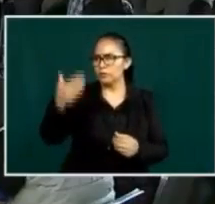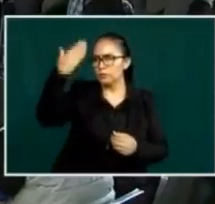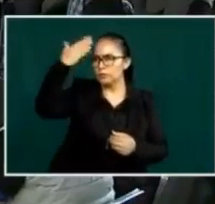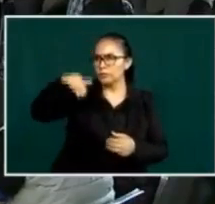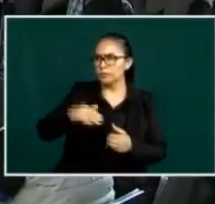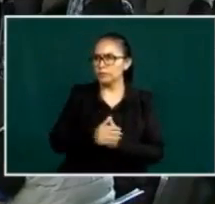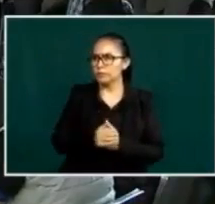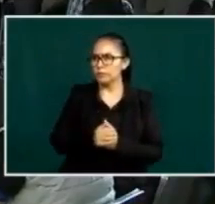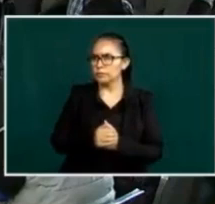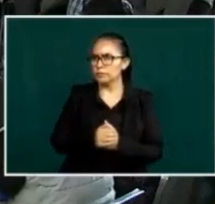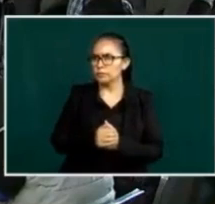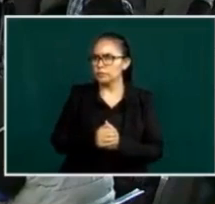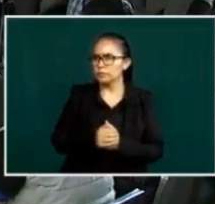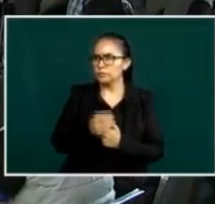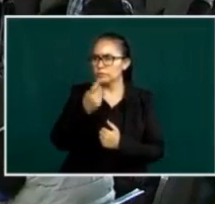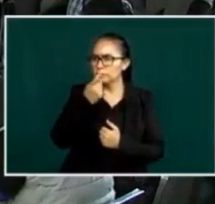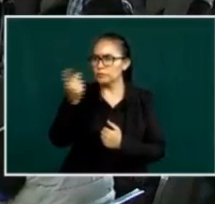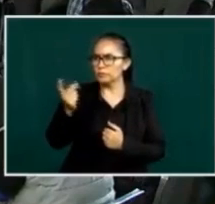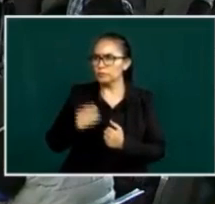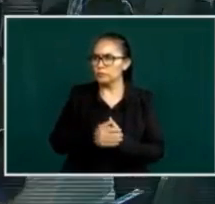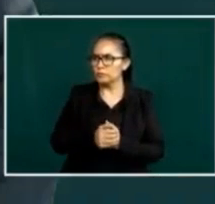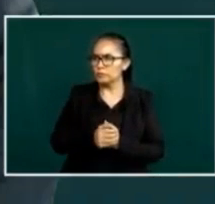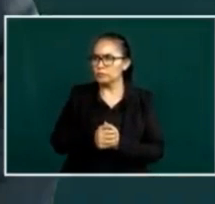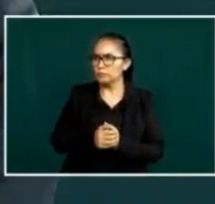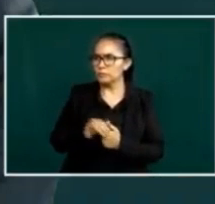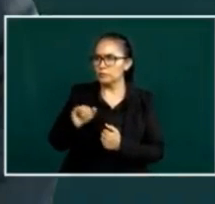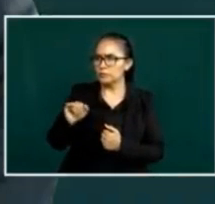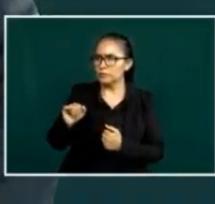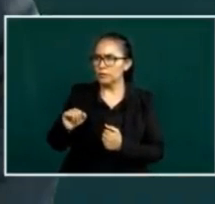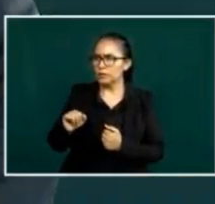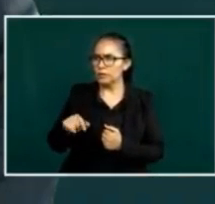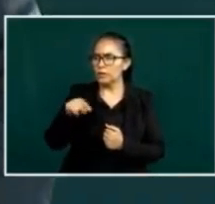And you, the governor knows, because he's received lots of complaints.